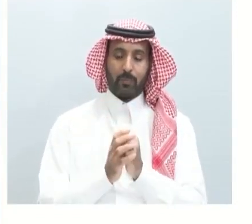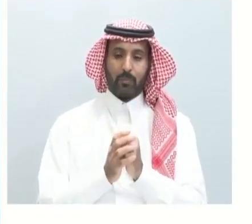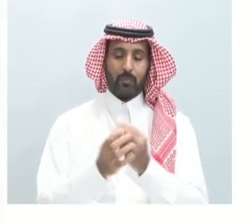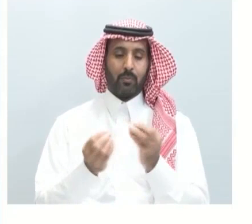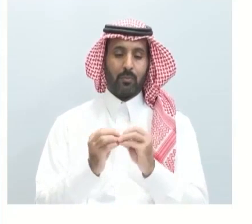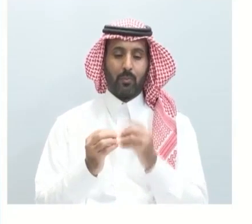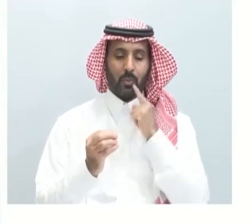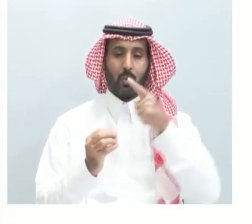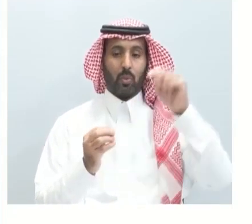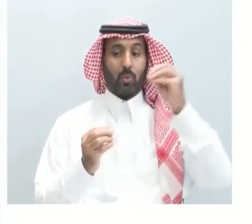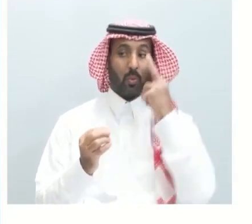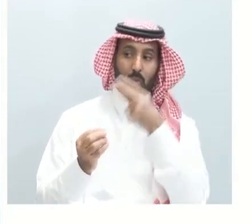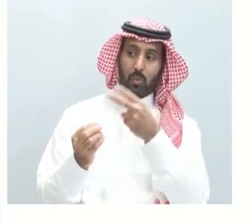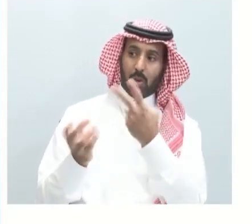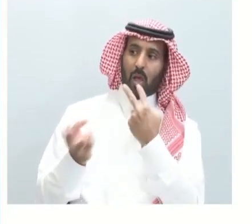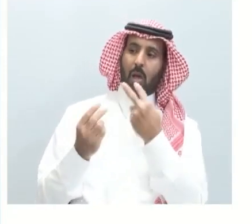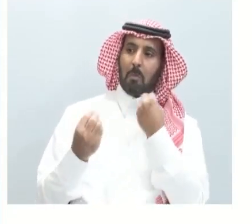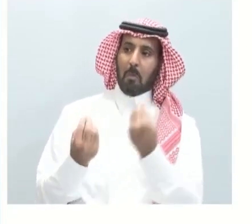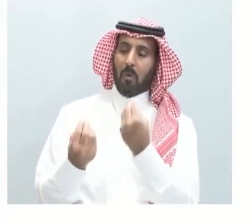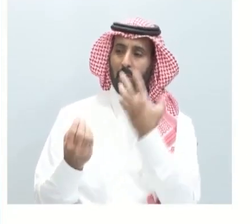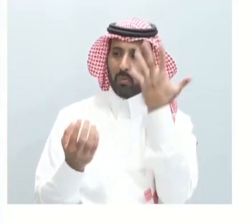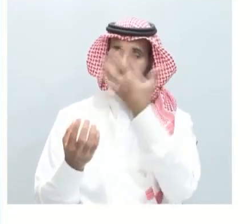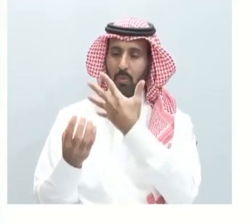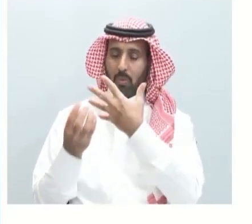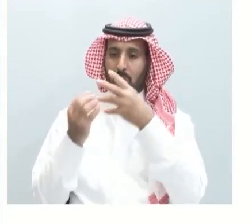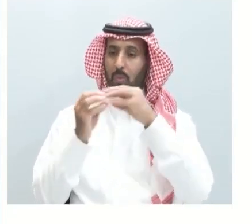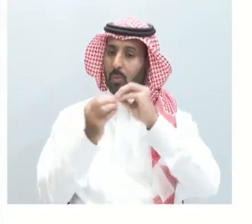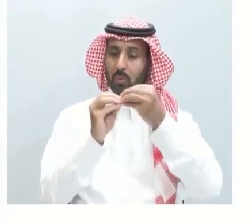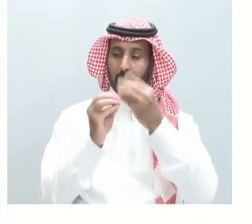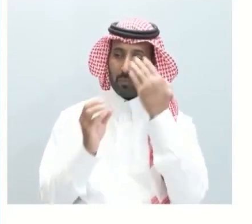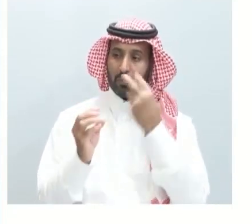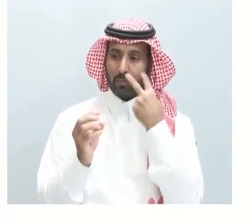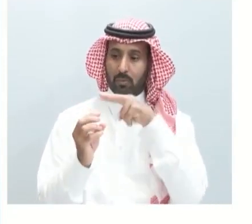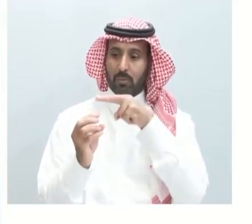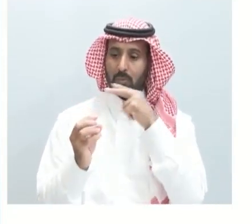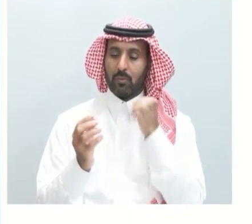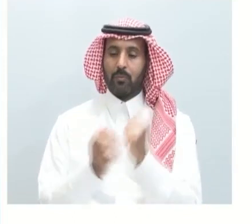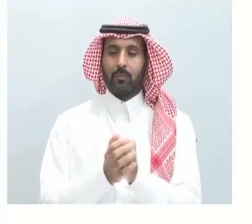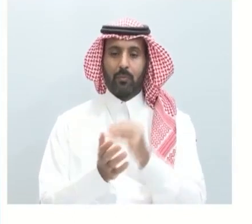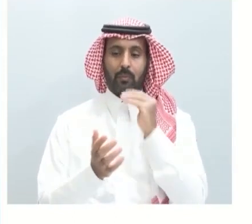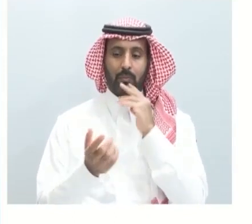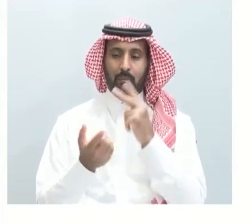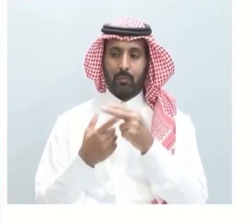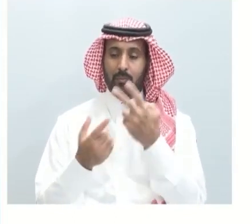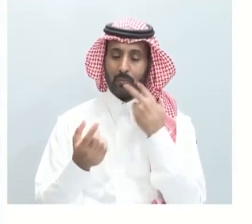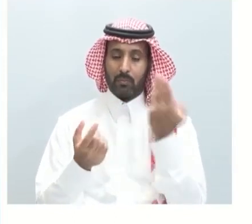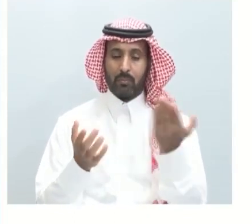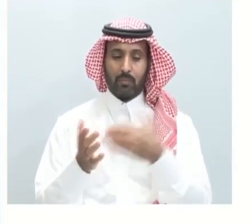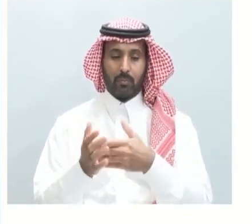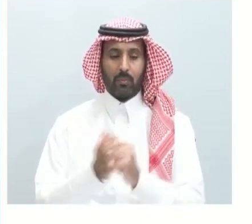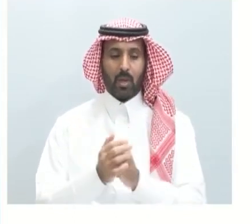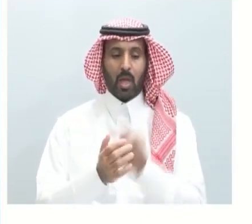here is to respond to not respond respond on or in or at respond to the last